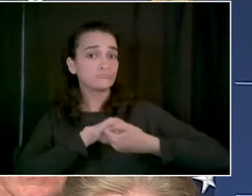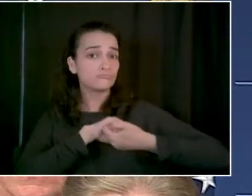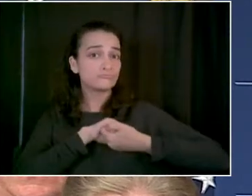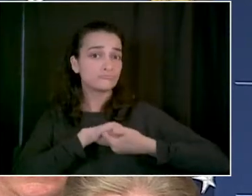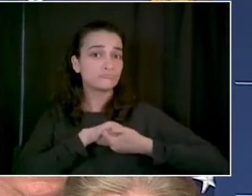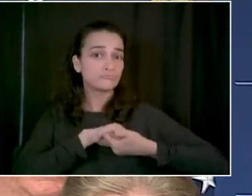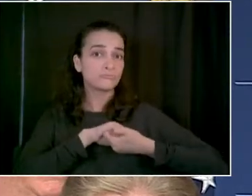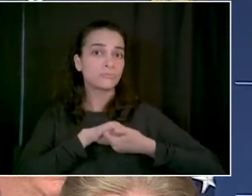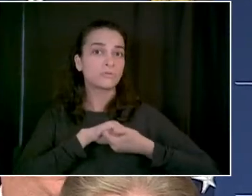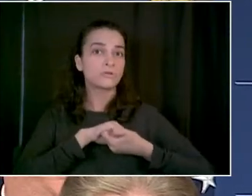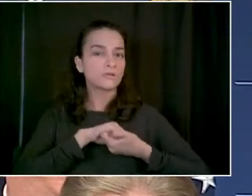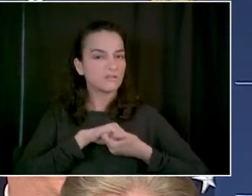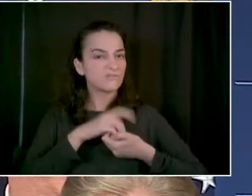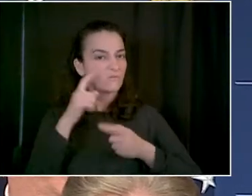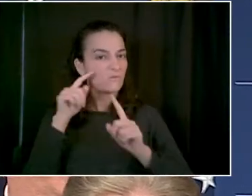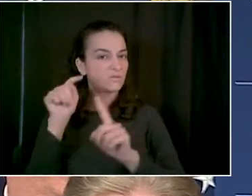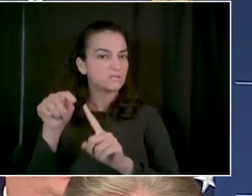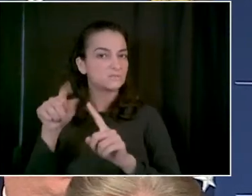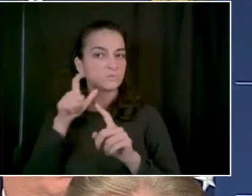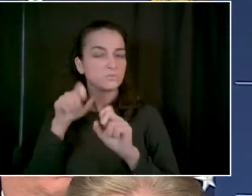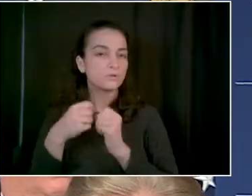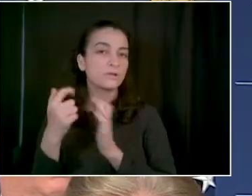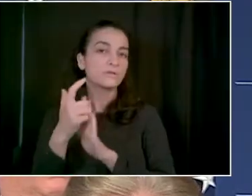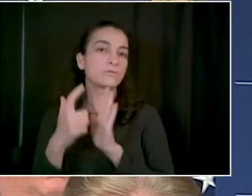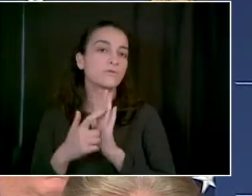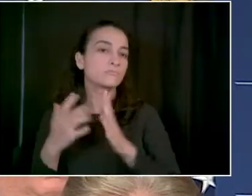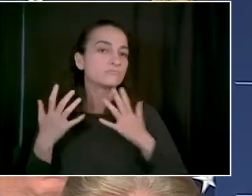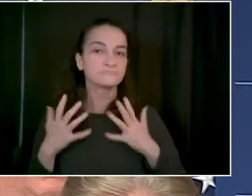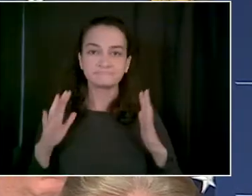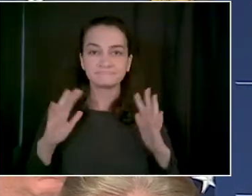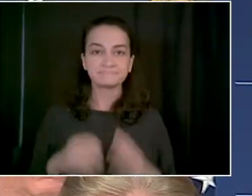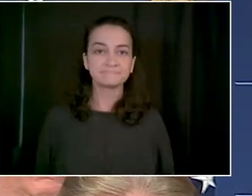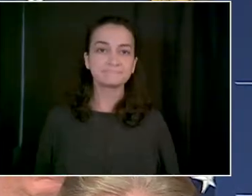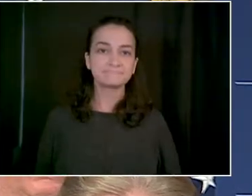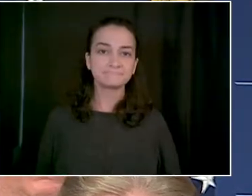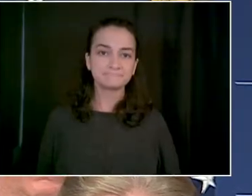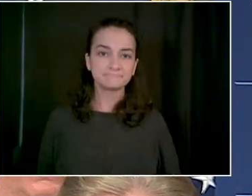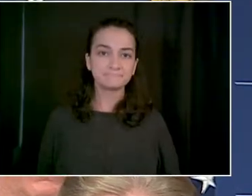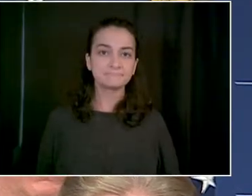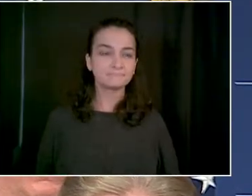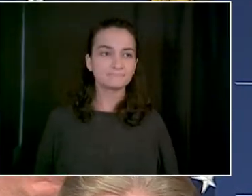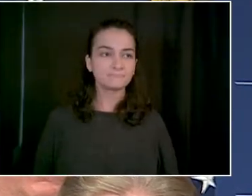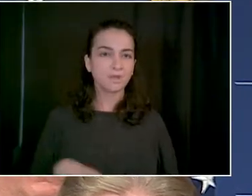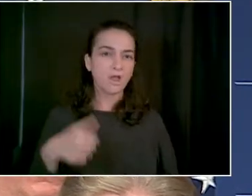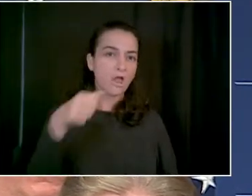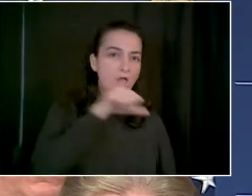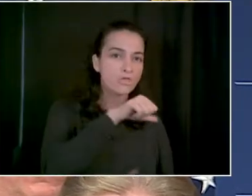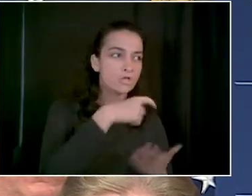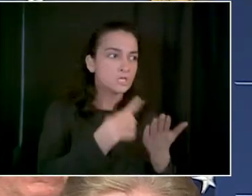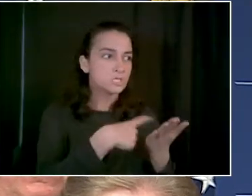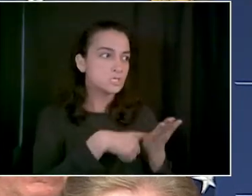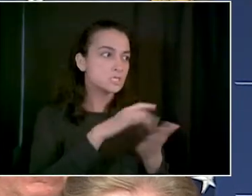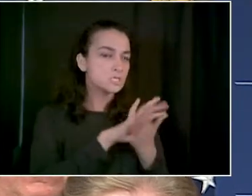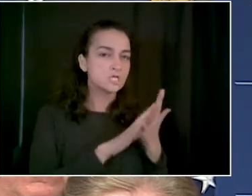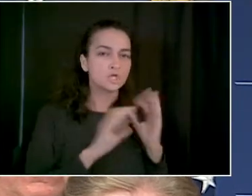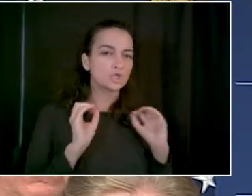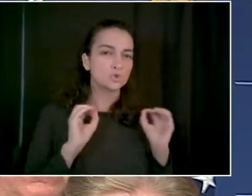going to limit what we do for criminal investigation. ICE is not a criminal organization. It is not an